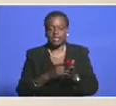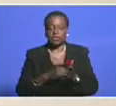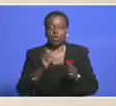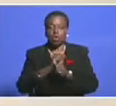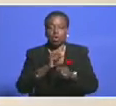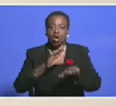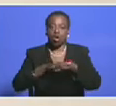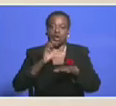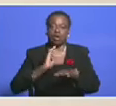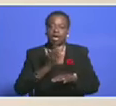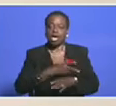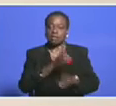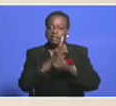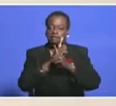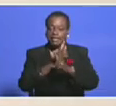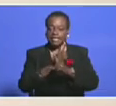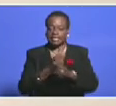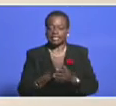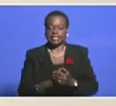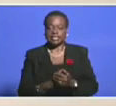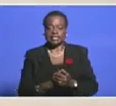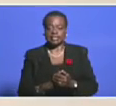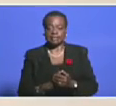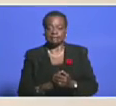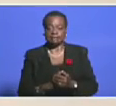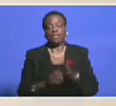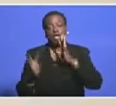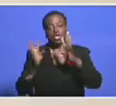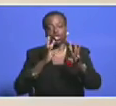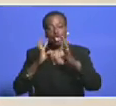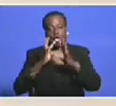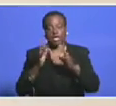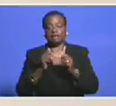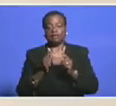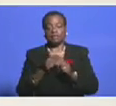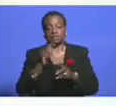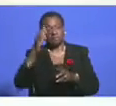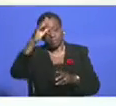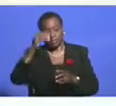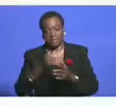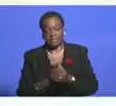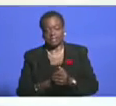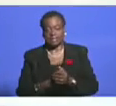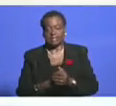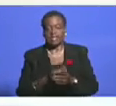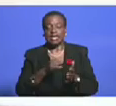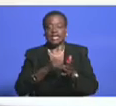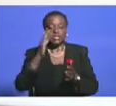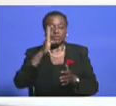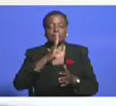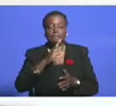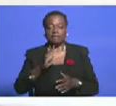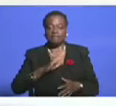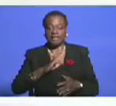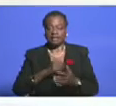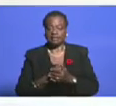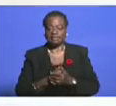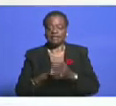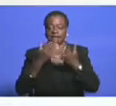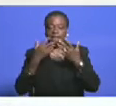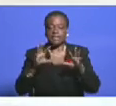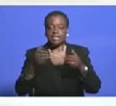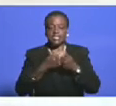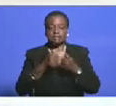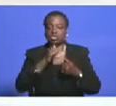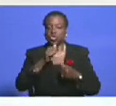you know, communicating, and like I said before, you know, talking and make sure everybody's in the right position, and we'll be fine. You know, how to finish games, you know. It's not how you start, it's